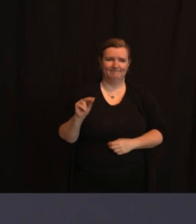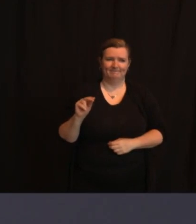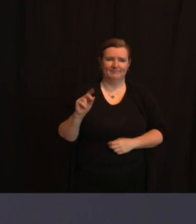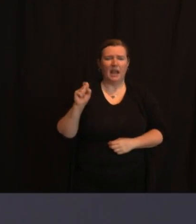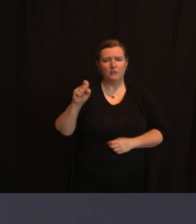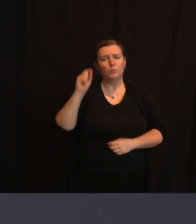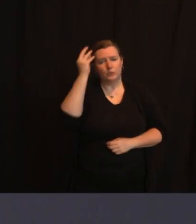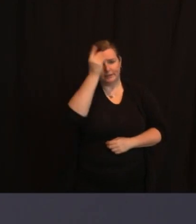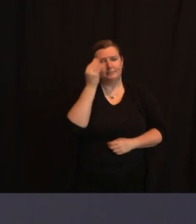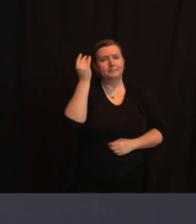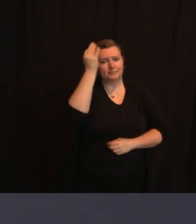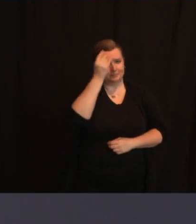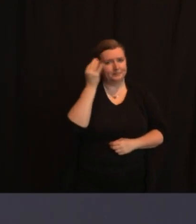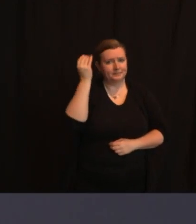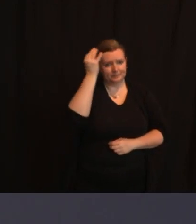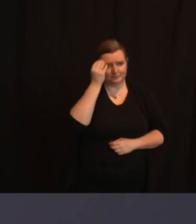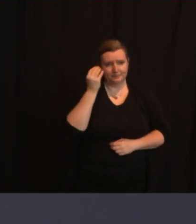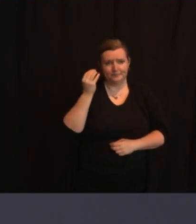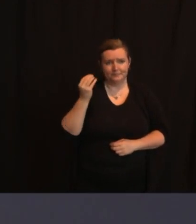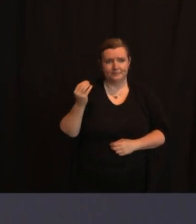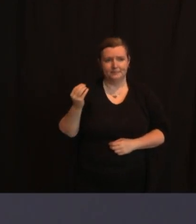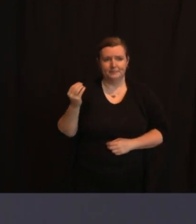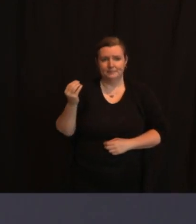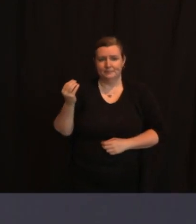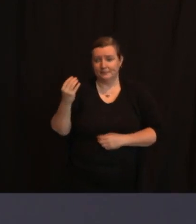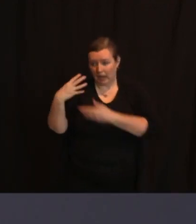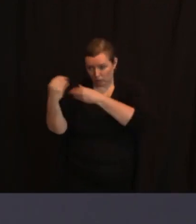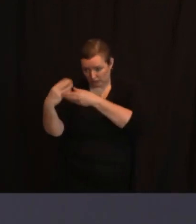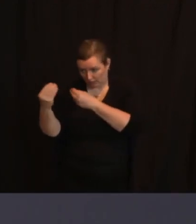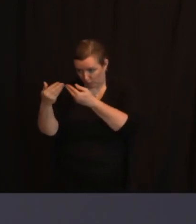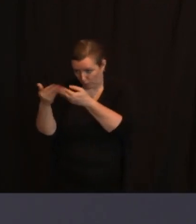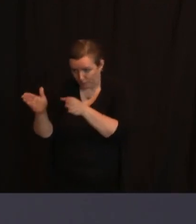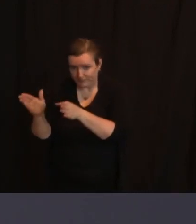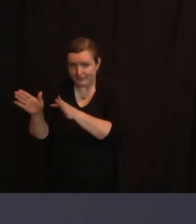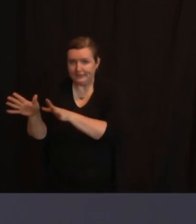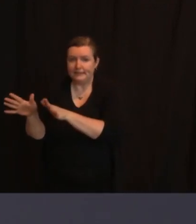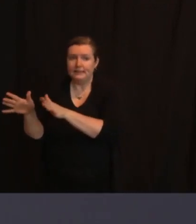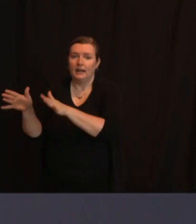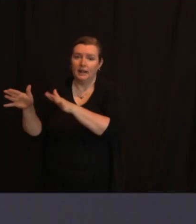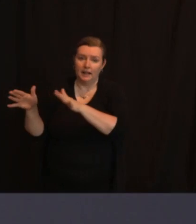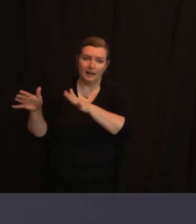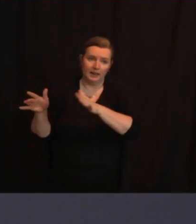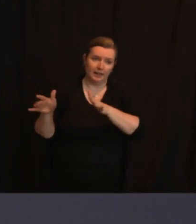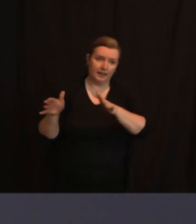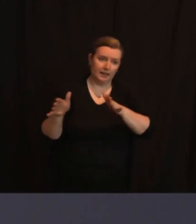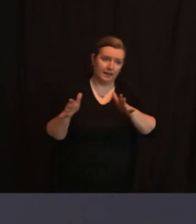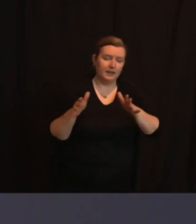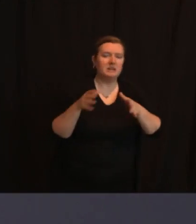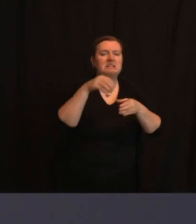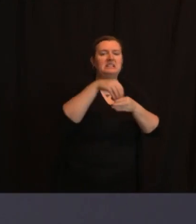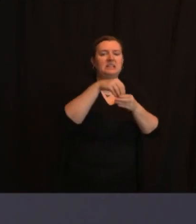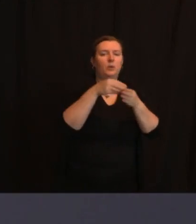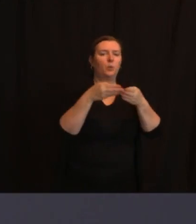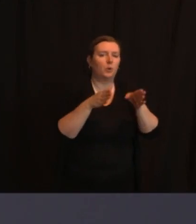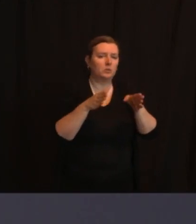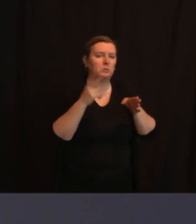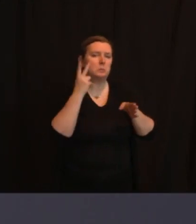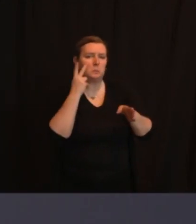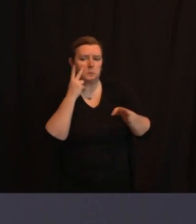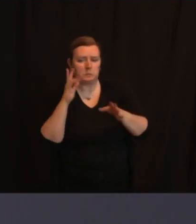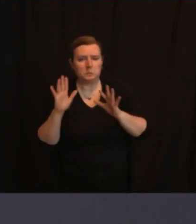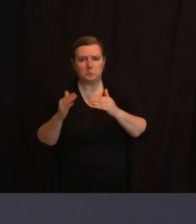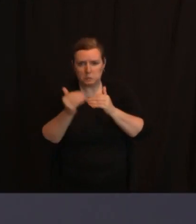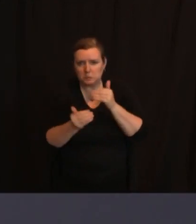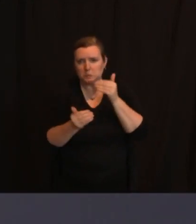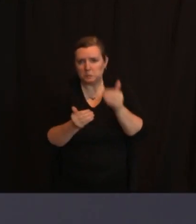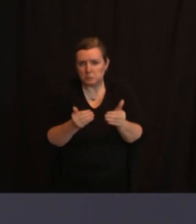ability to do that. Those will be key elements to this, and we'll keep everybody posted. Let's come down to Dave if we could. Dave, hello.